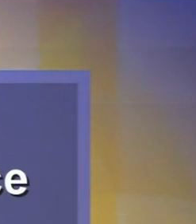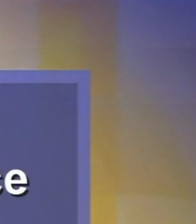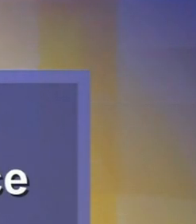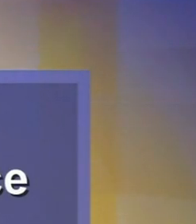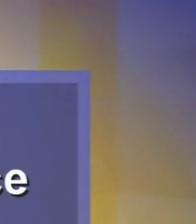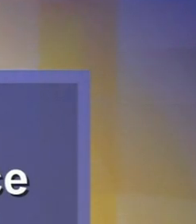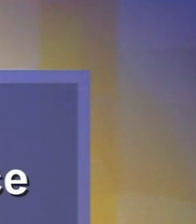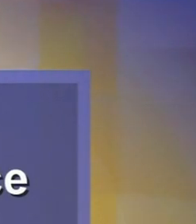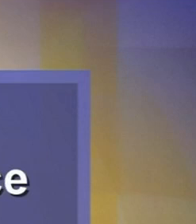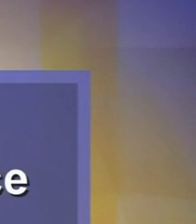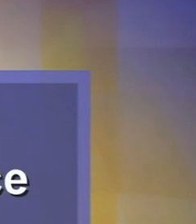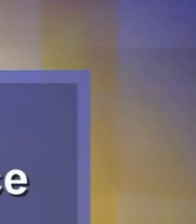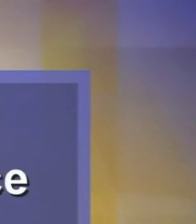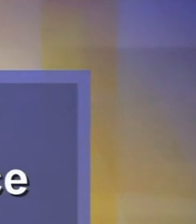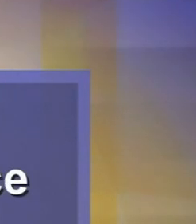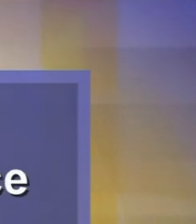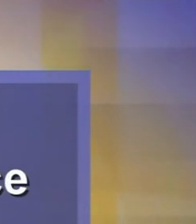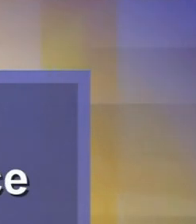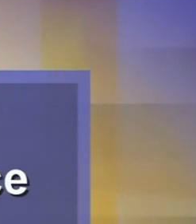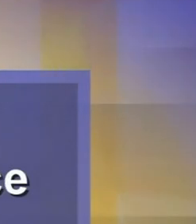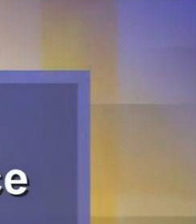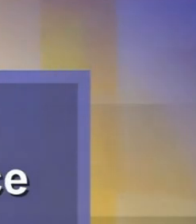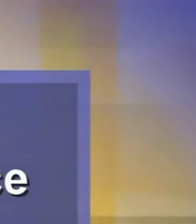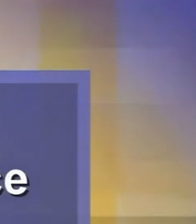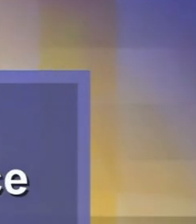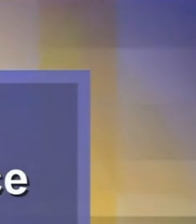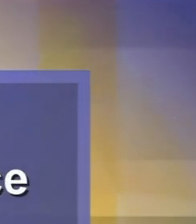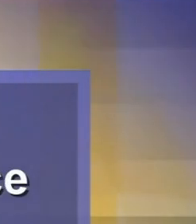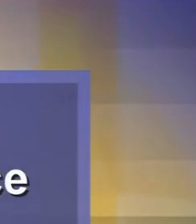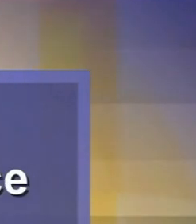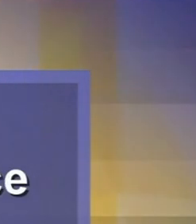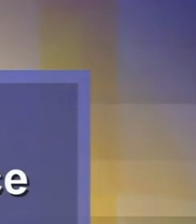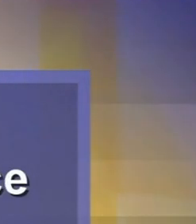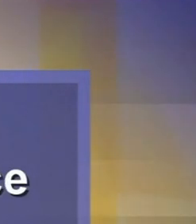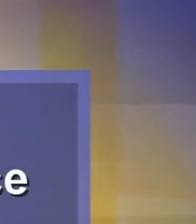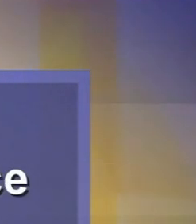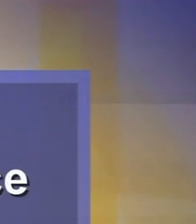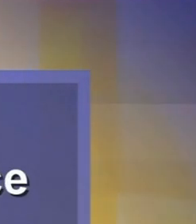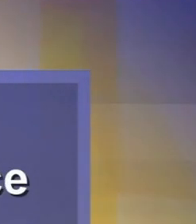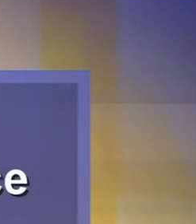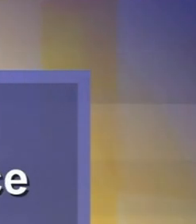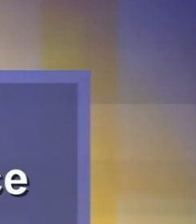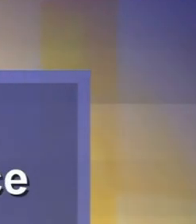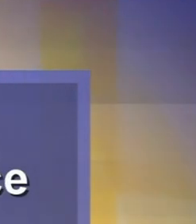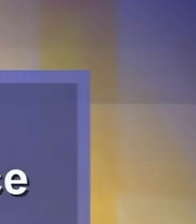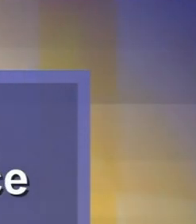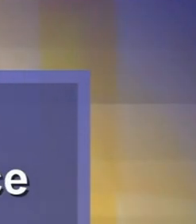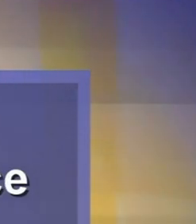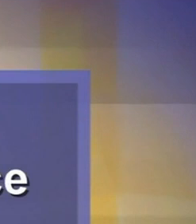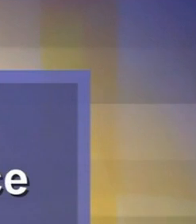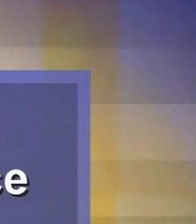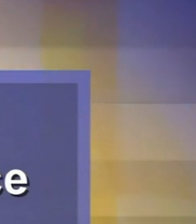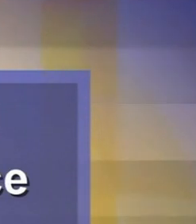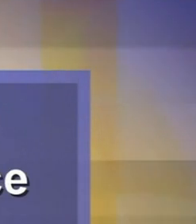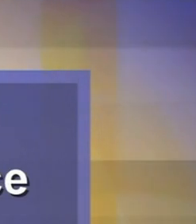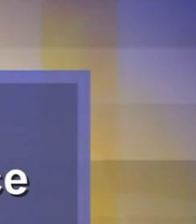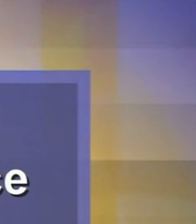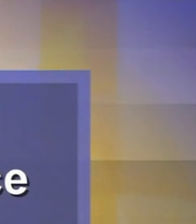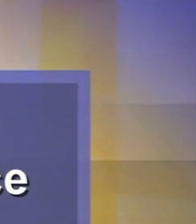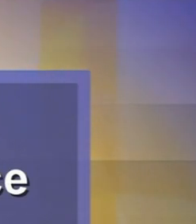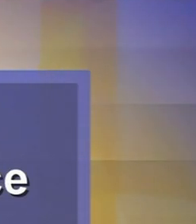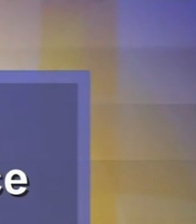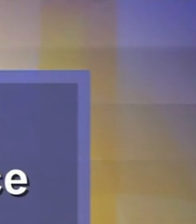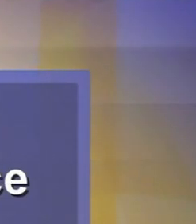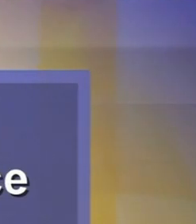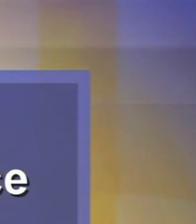look forward as you look forward down there into the summer? Do you see any trends or things that, Keith, you'll be watching in